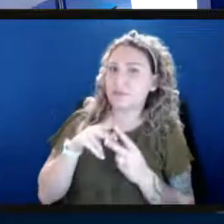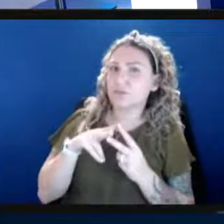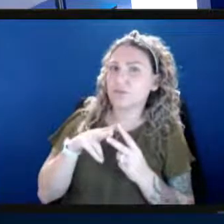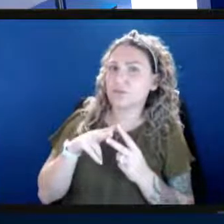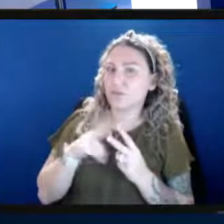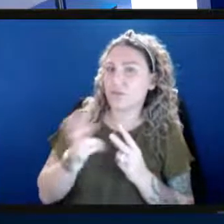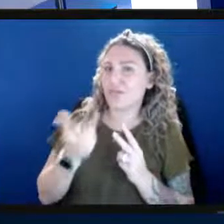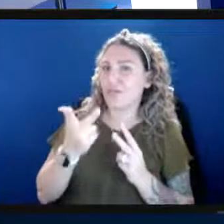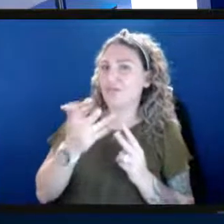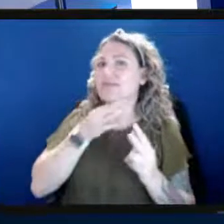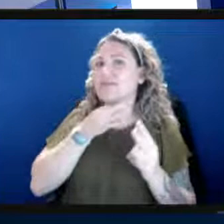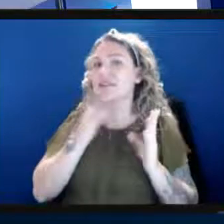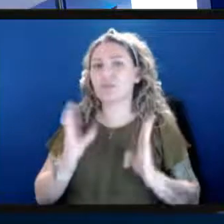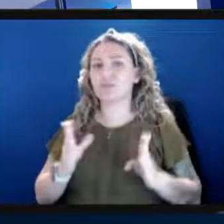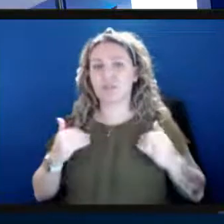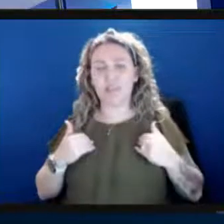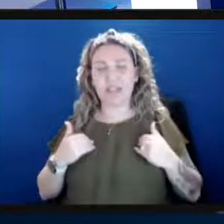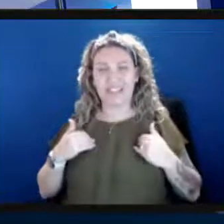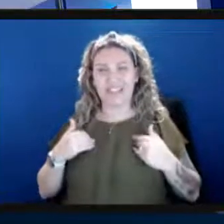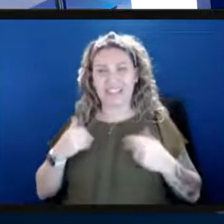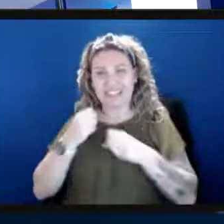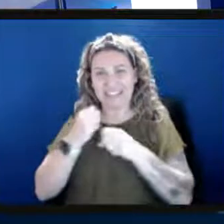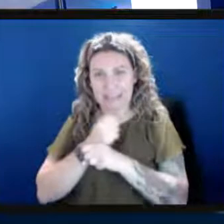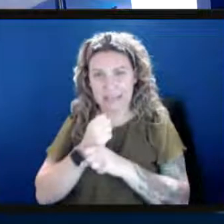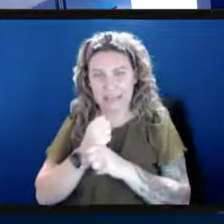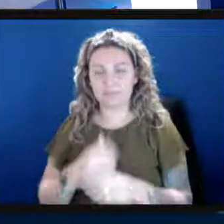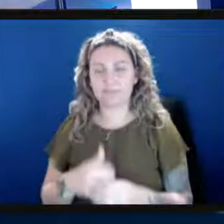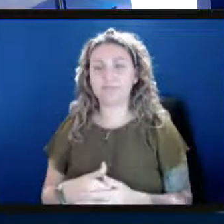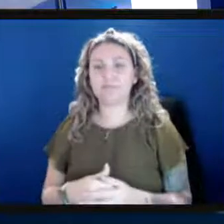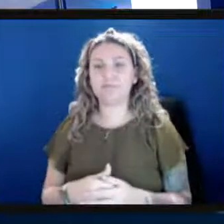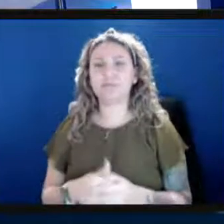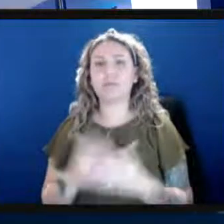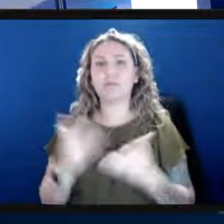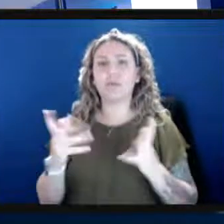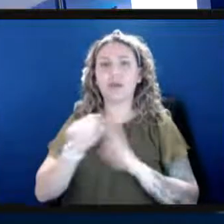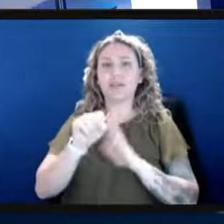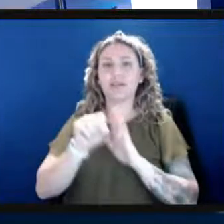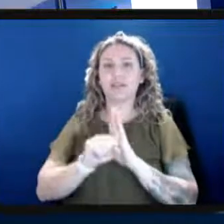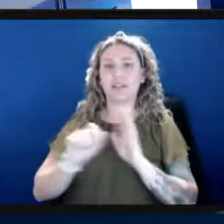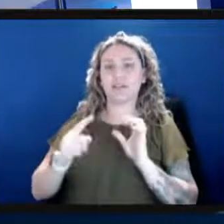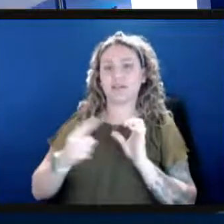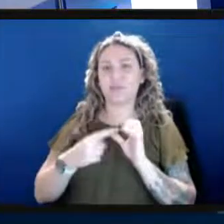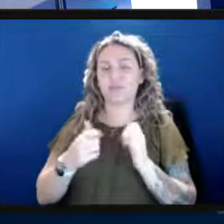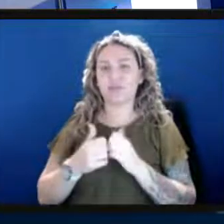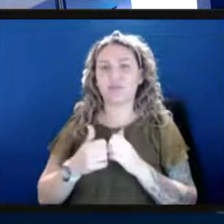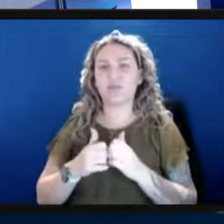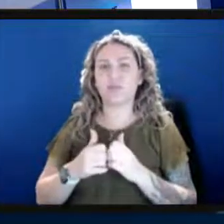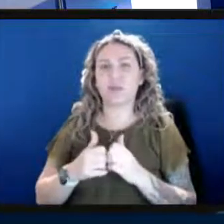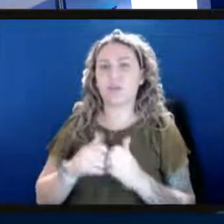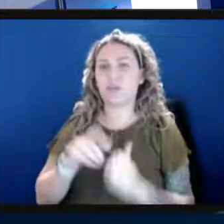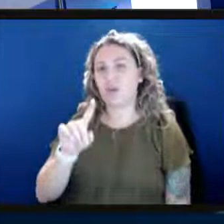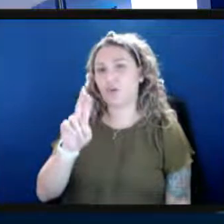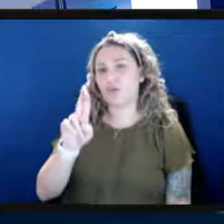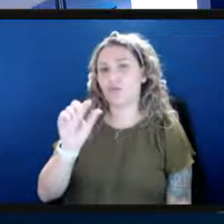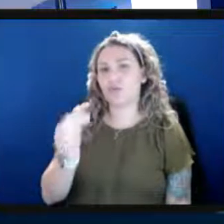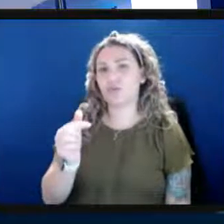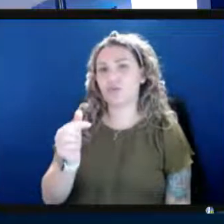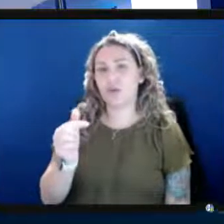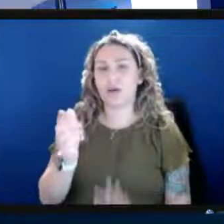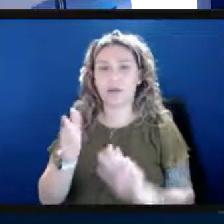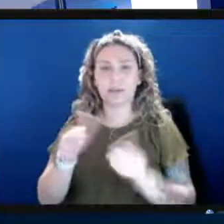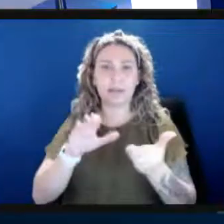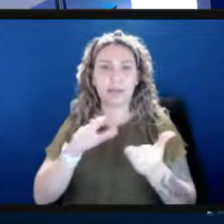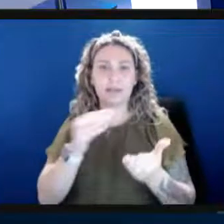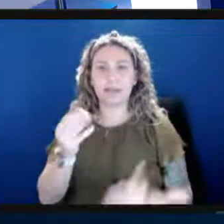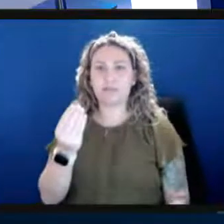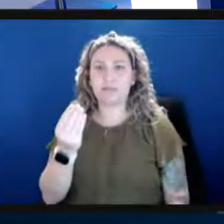have these stats on hand. What state is first in drug deaths, and where does Missouri fall when it comes to drug deaths? And